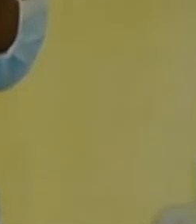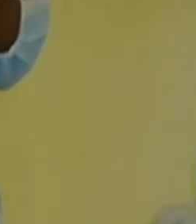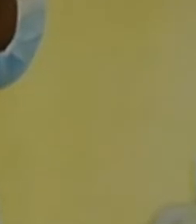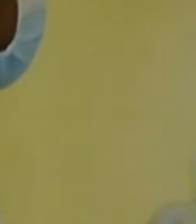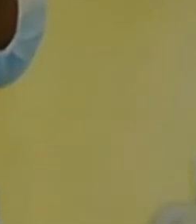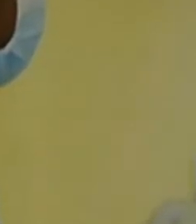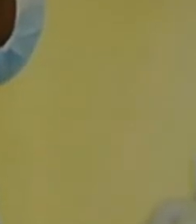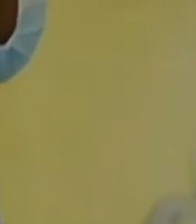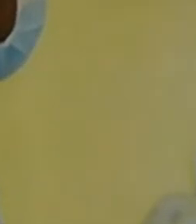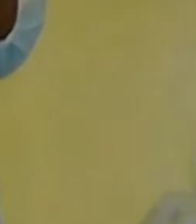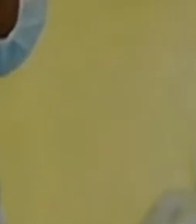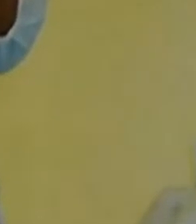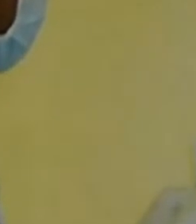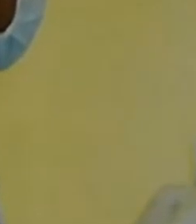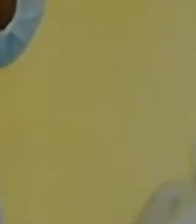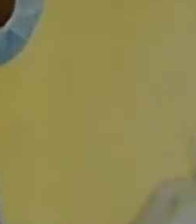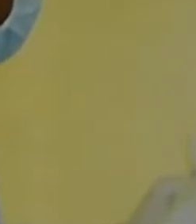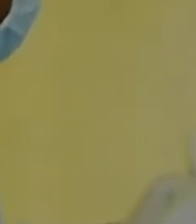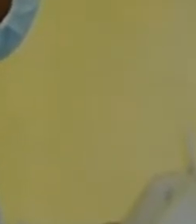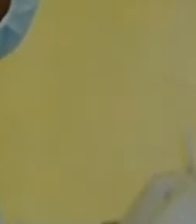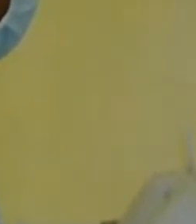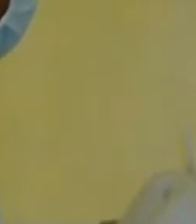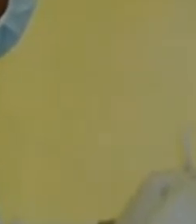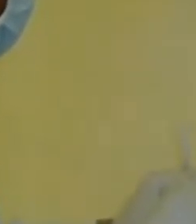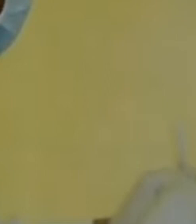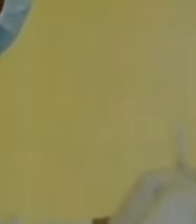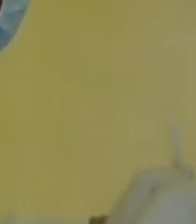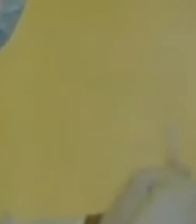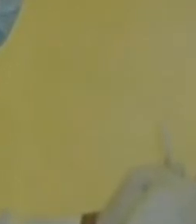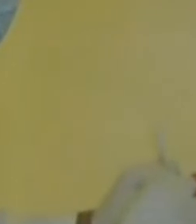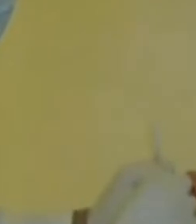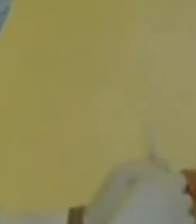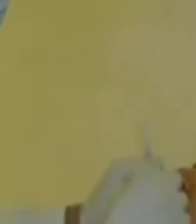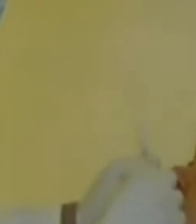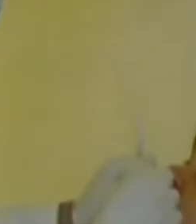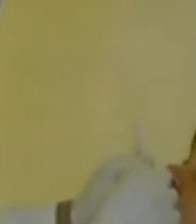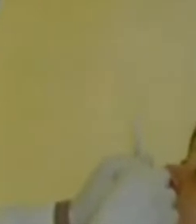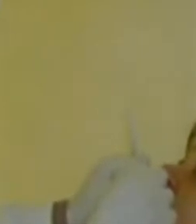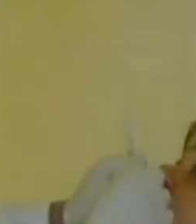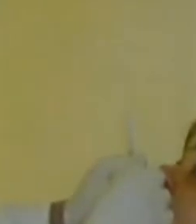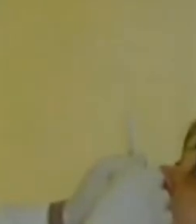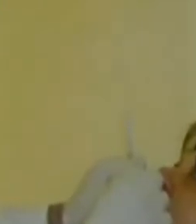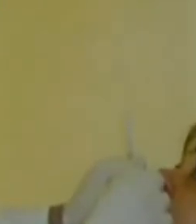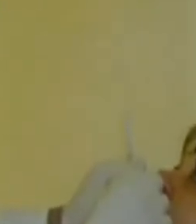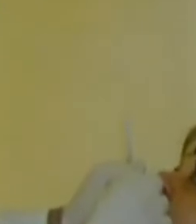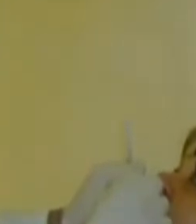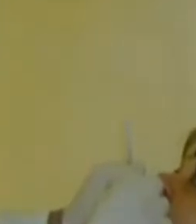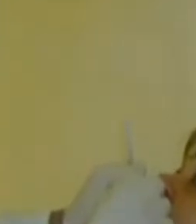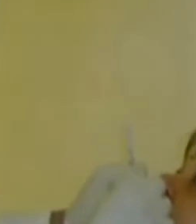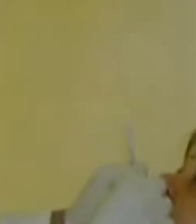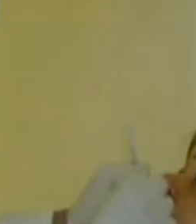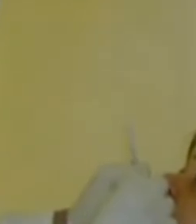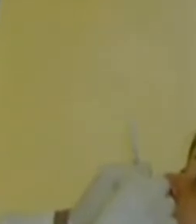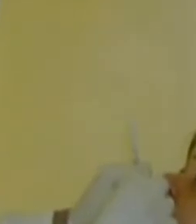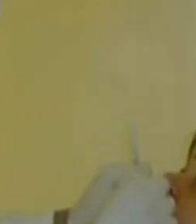customary surgeons and the others that will be interacting and interfacing with people, we do not really have those.